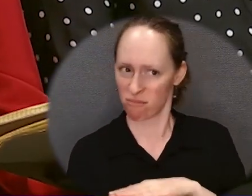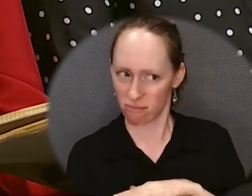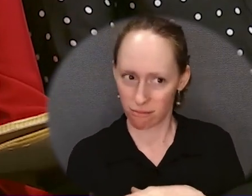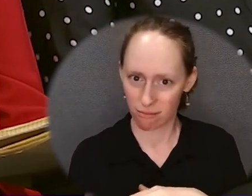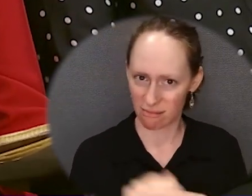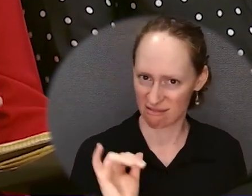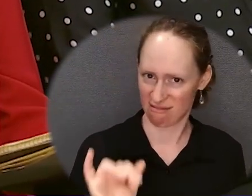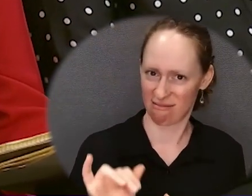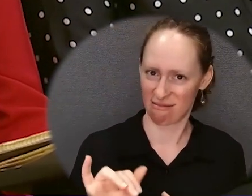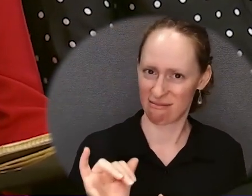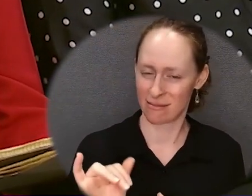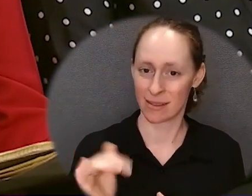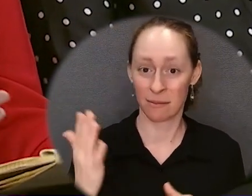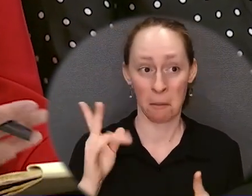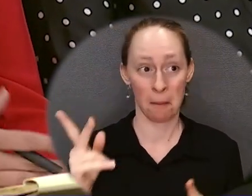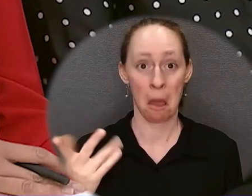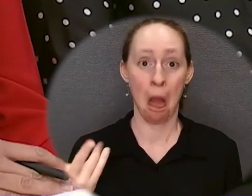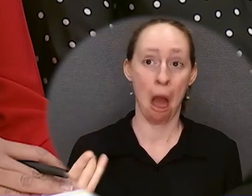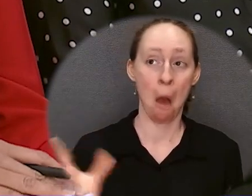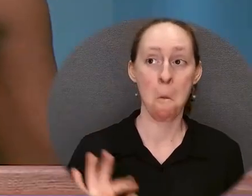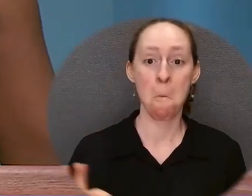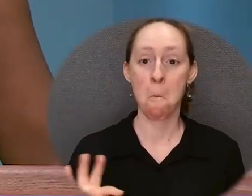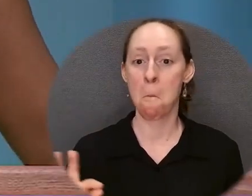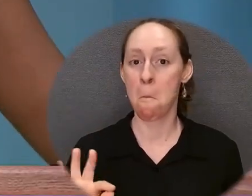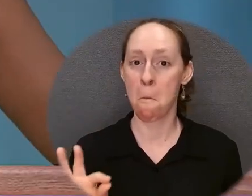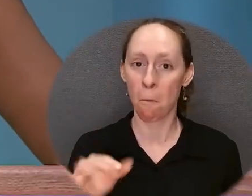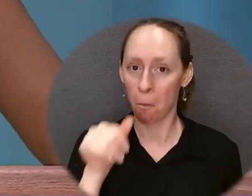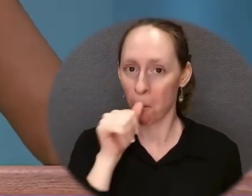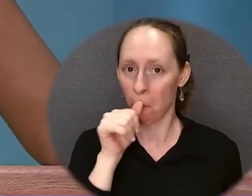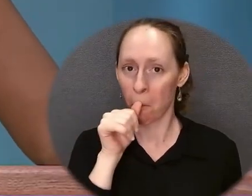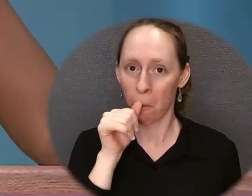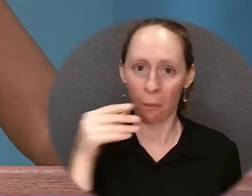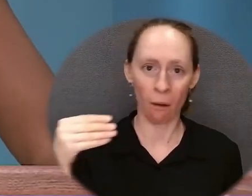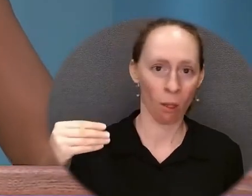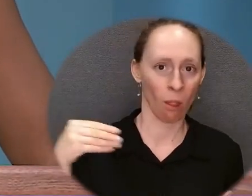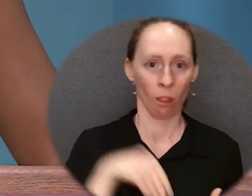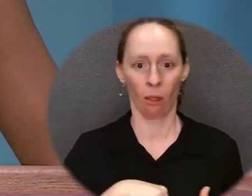magnetic into the White House? No, look, Ouija, I totally understand the question, but it is under investigation.